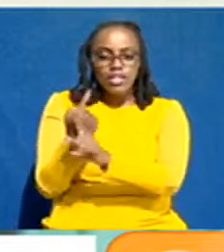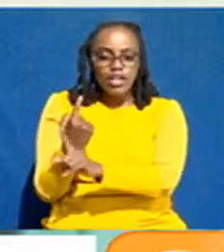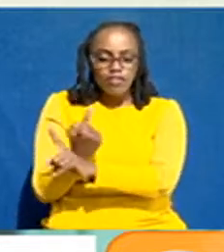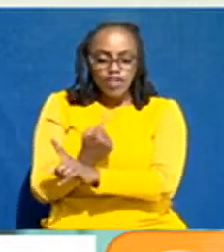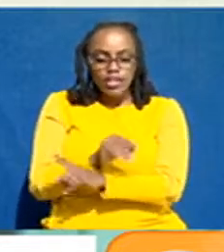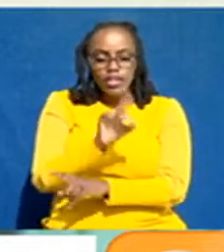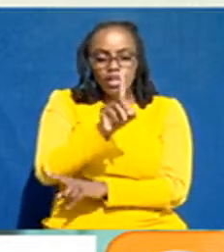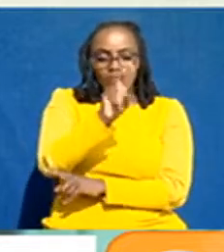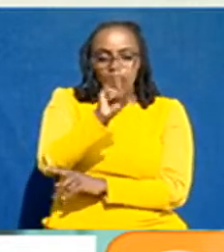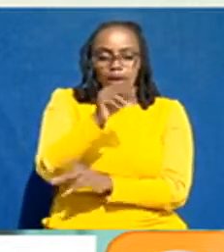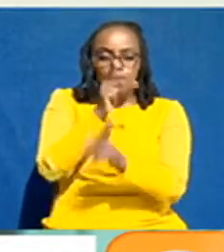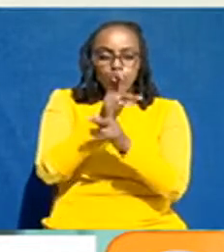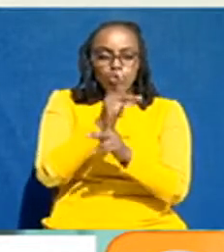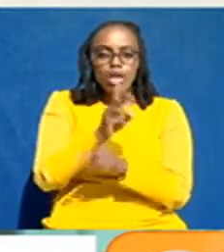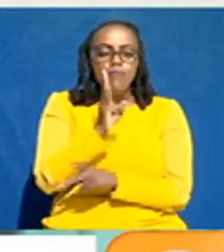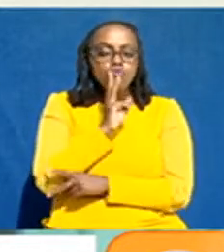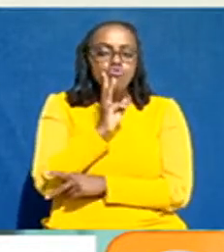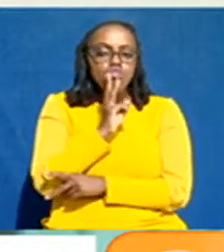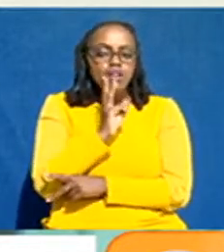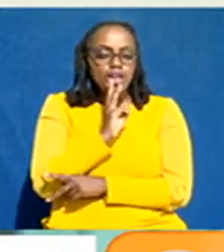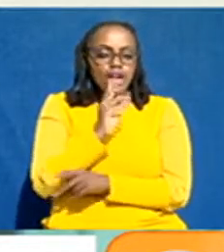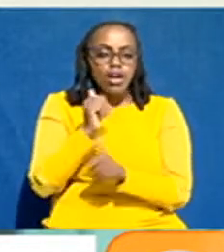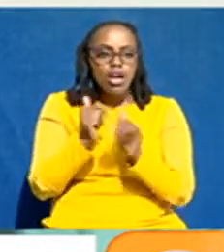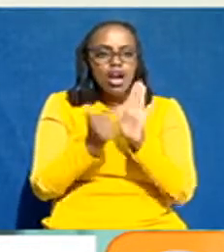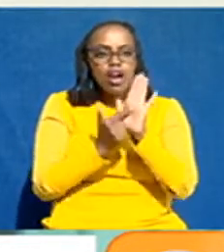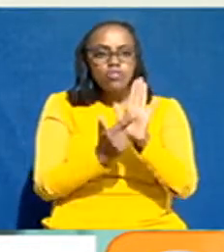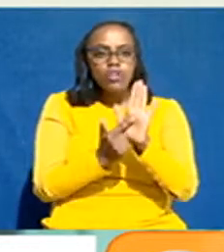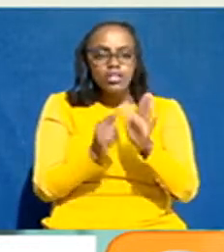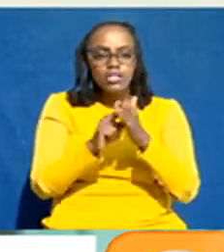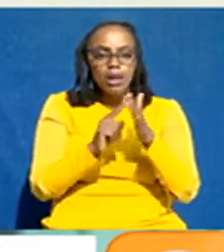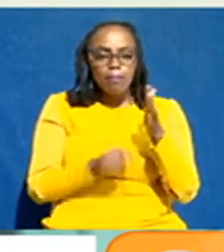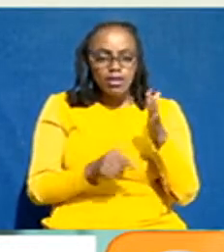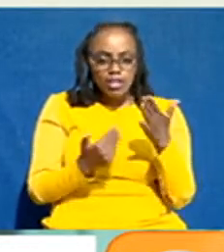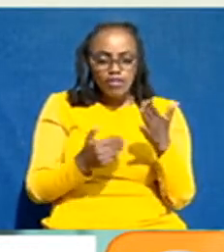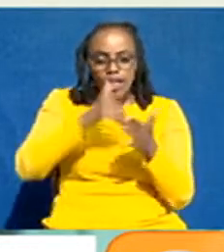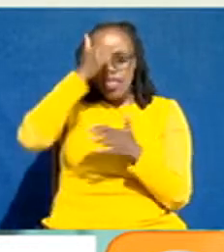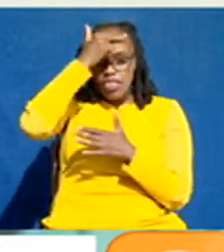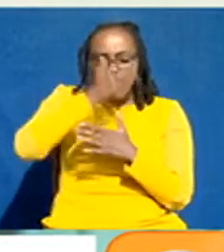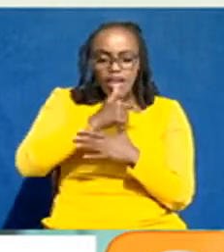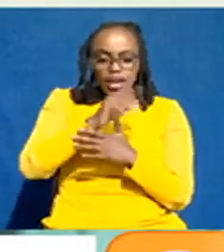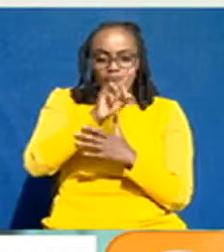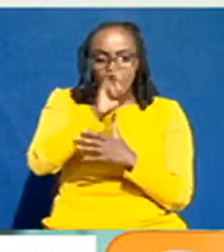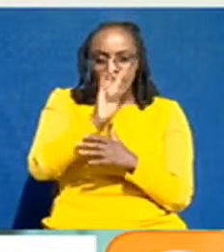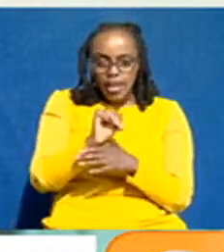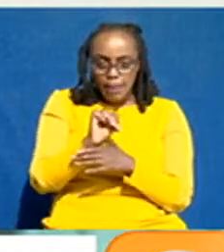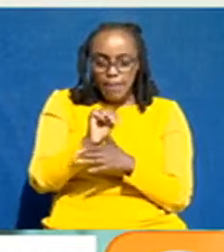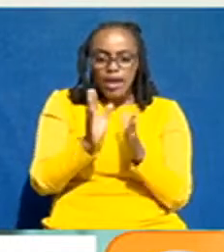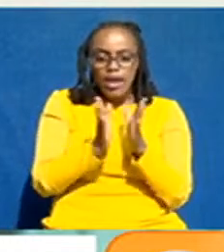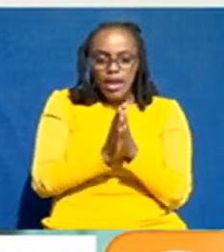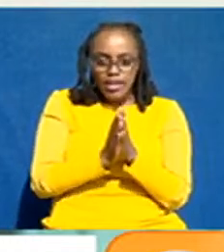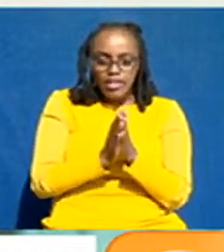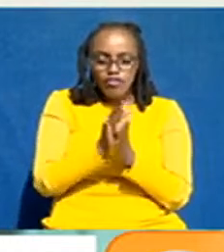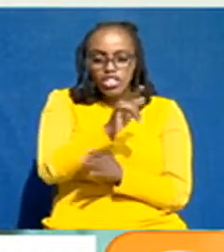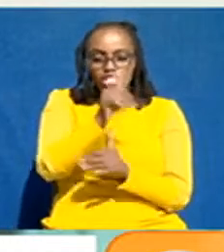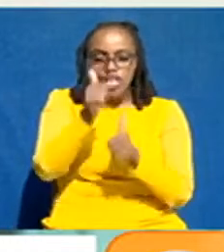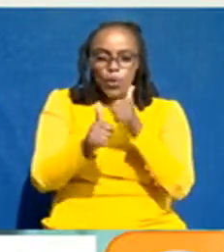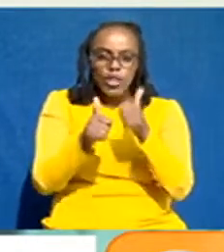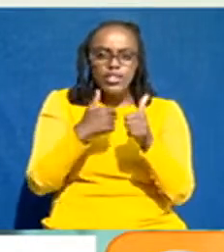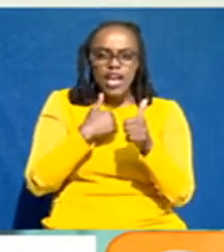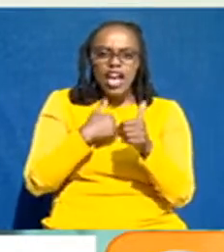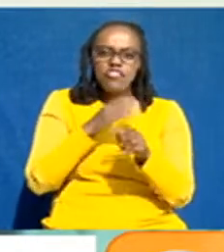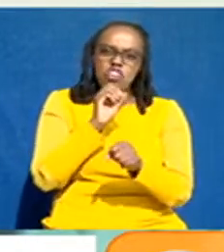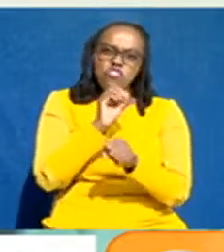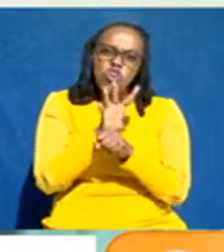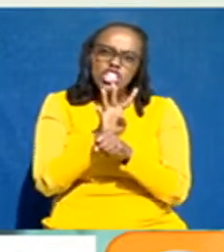dams to store water, such as Theka Dam, Theka 3A Dam, which will store about